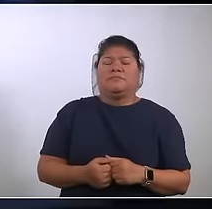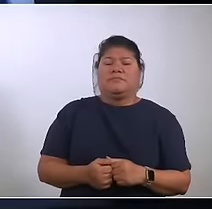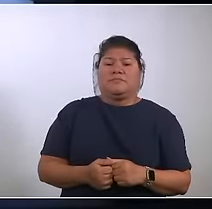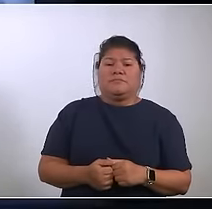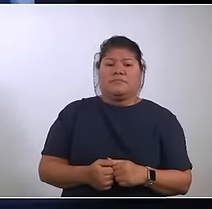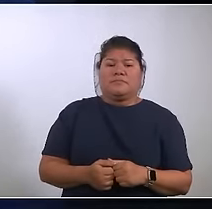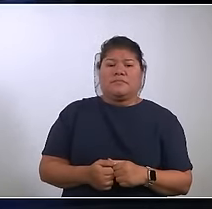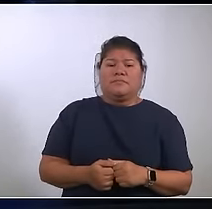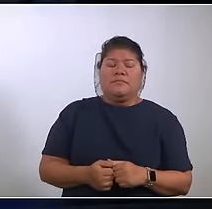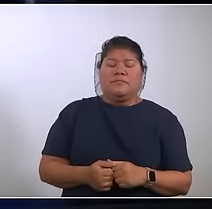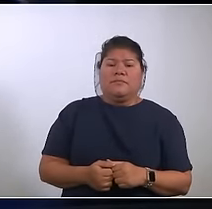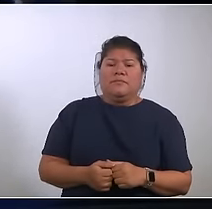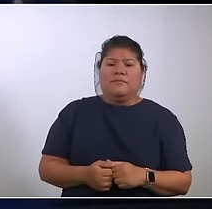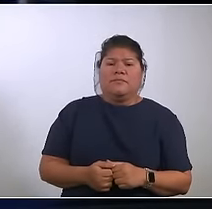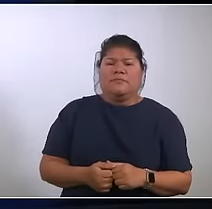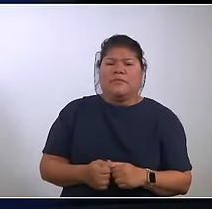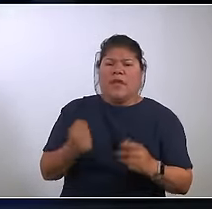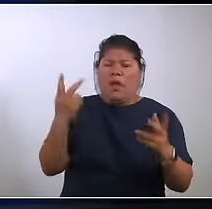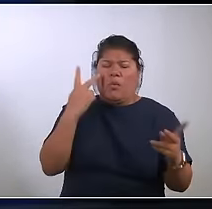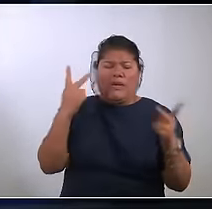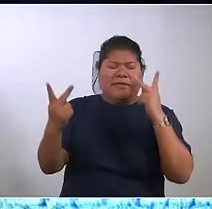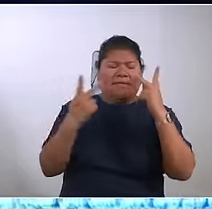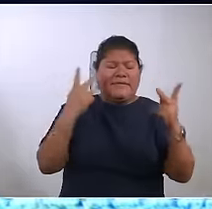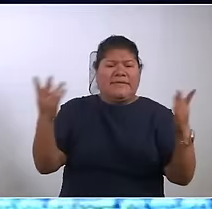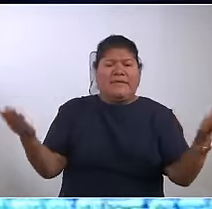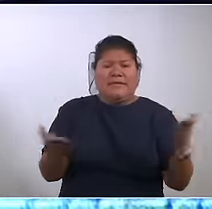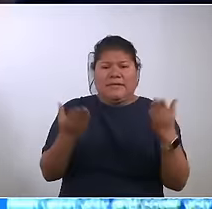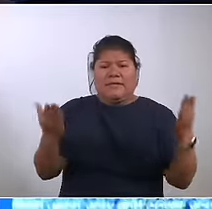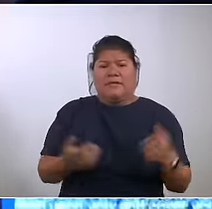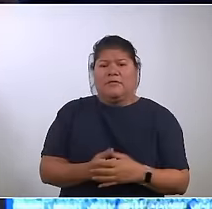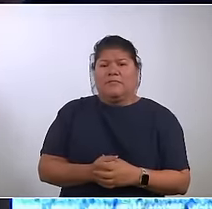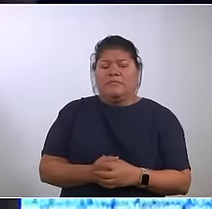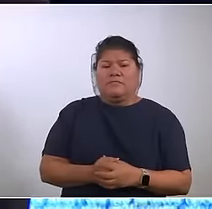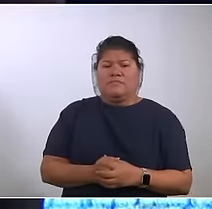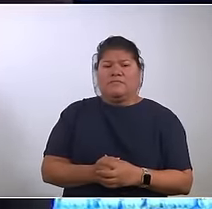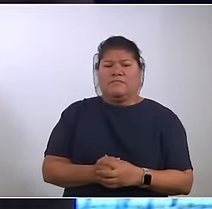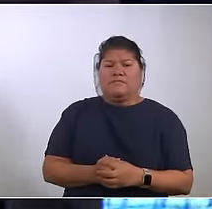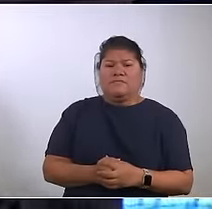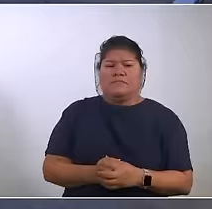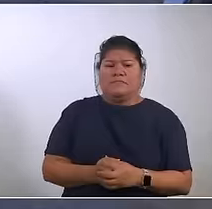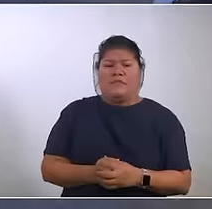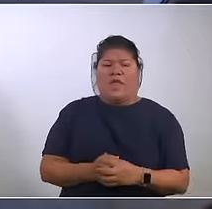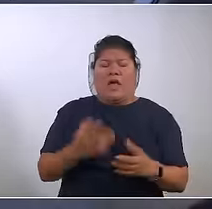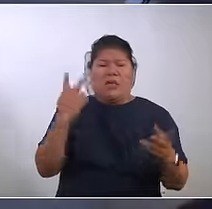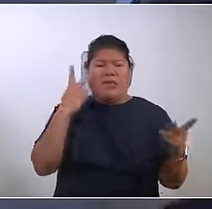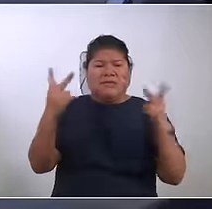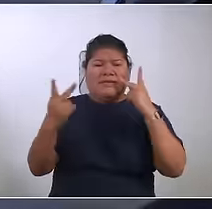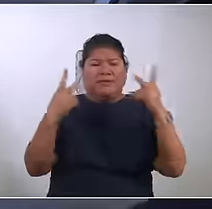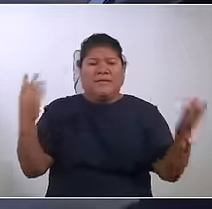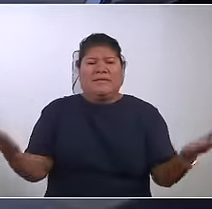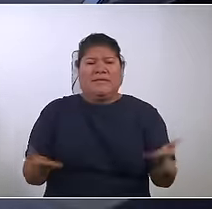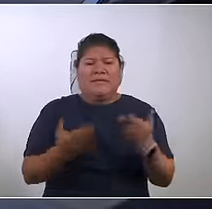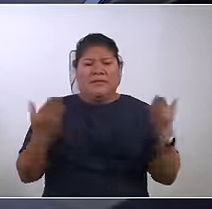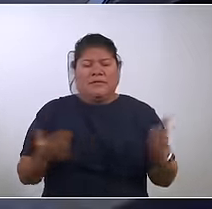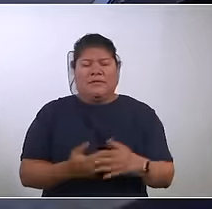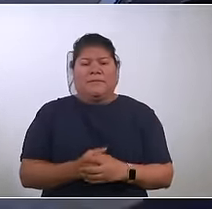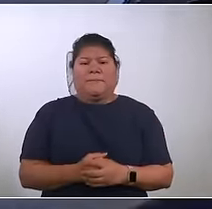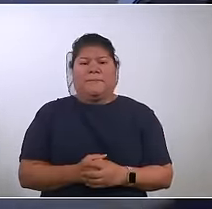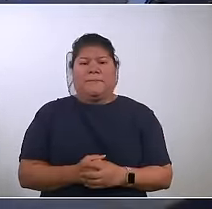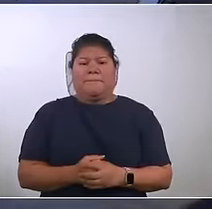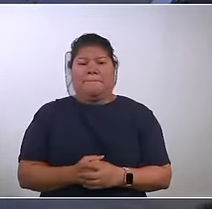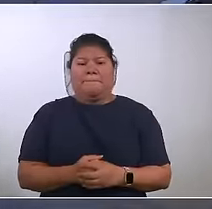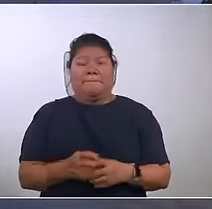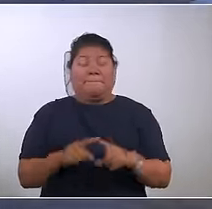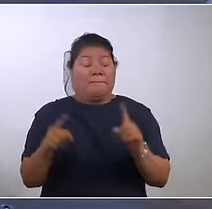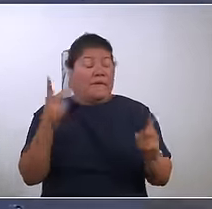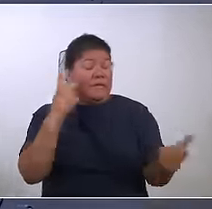The apostolic assembly is here. Quiero verlo aquí. I want to see it here. Quiero verlo aquí. I want to see it here. Pero